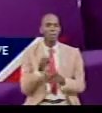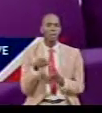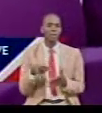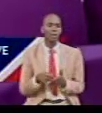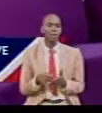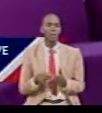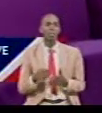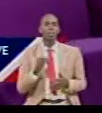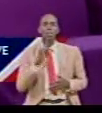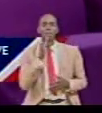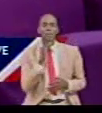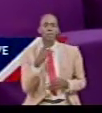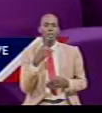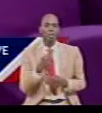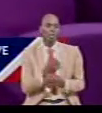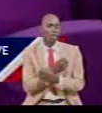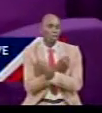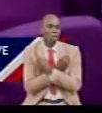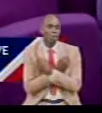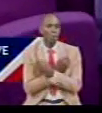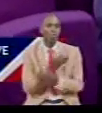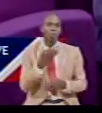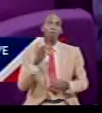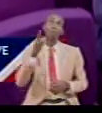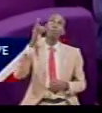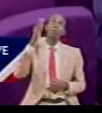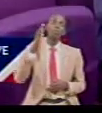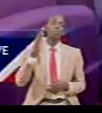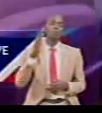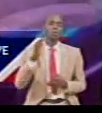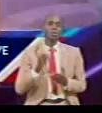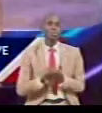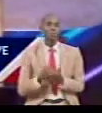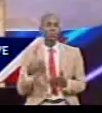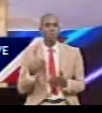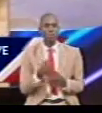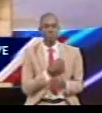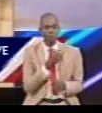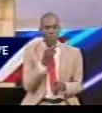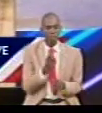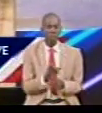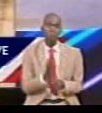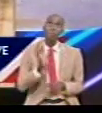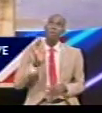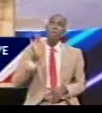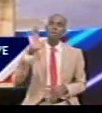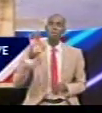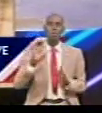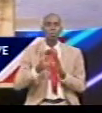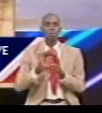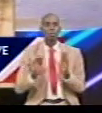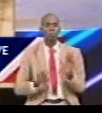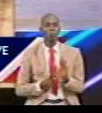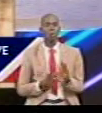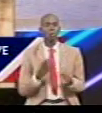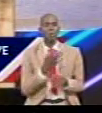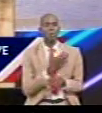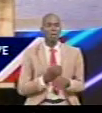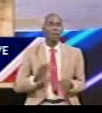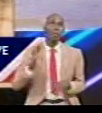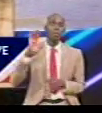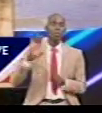is the love of God, that we keep his commandments, and